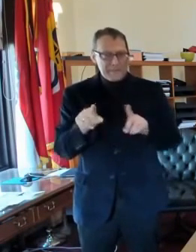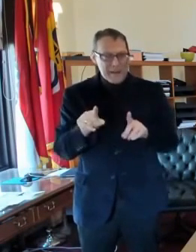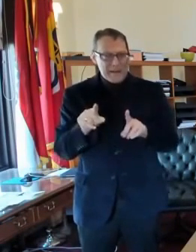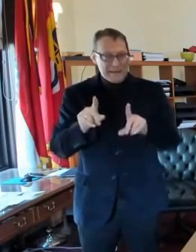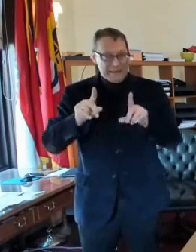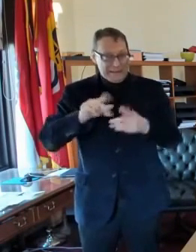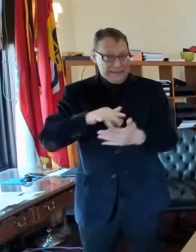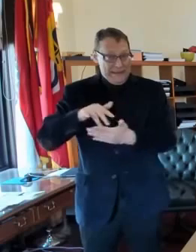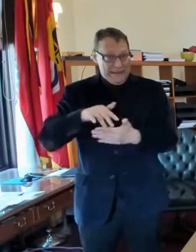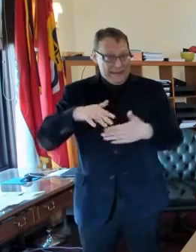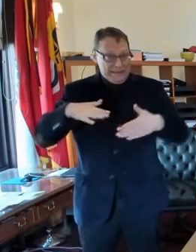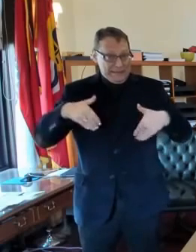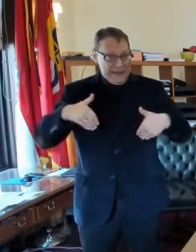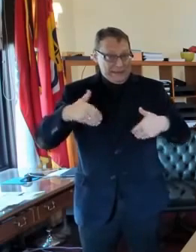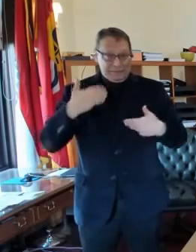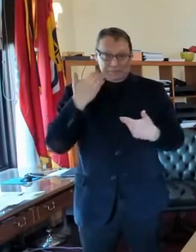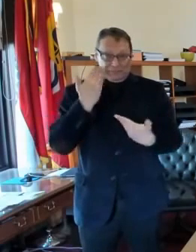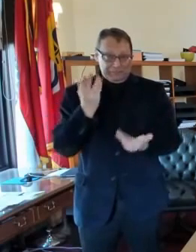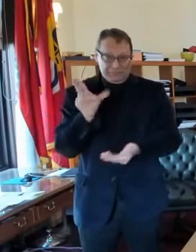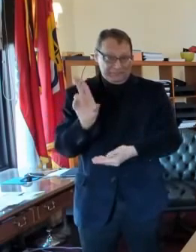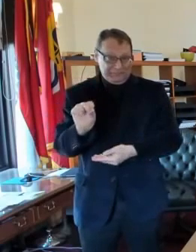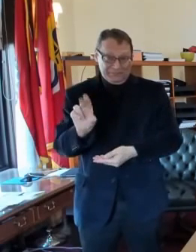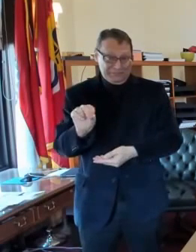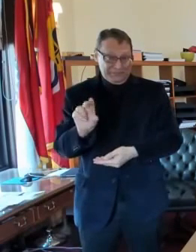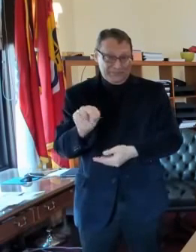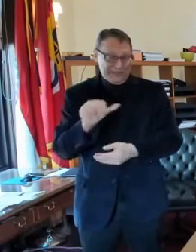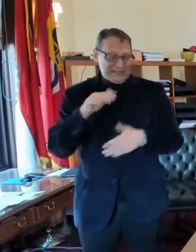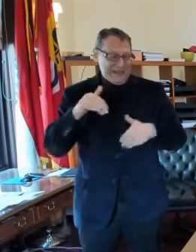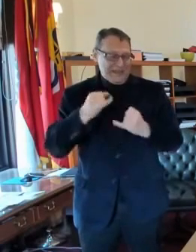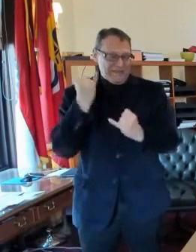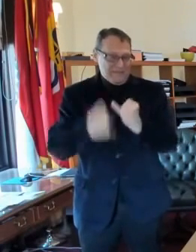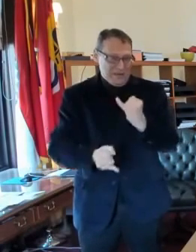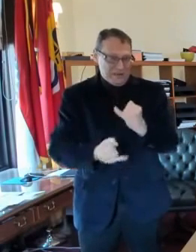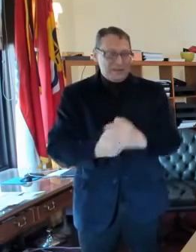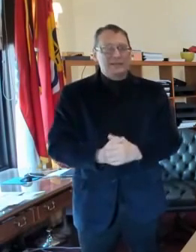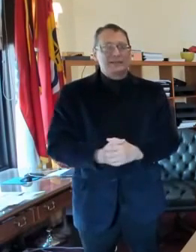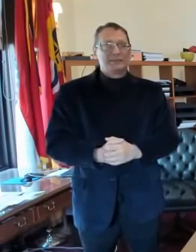been studied yet, or that information is not final yet.